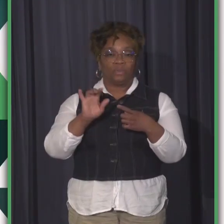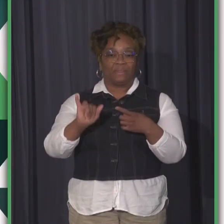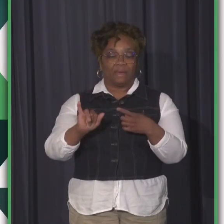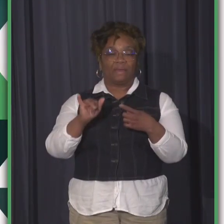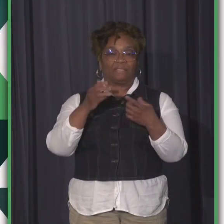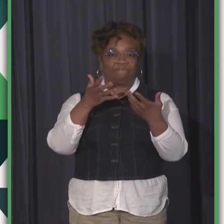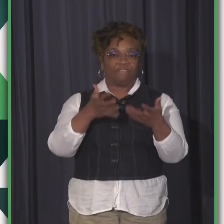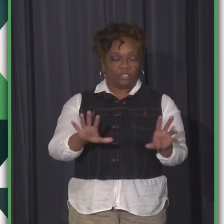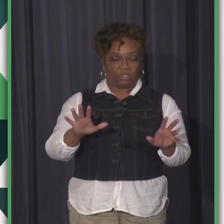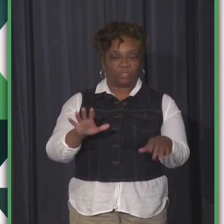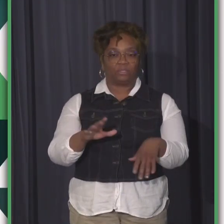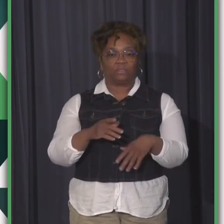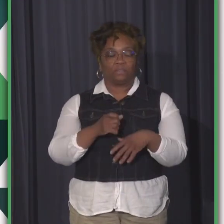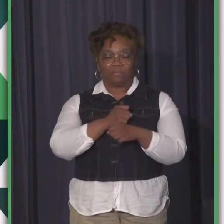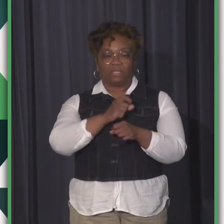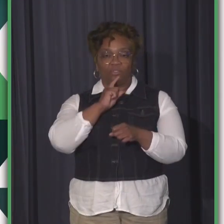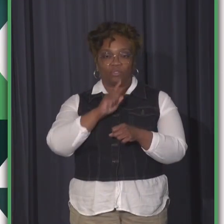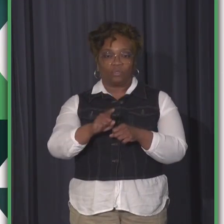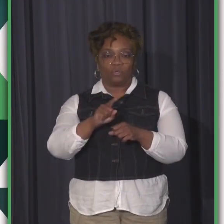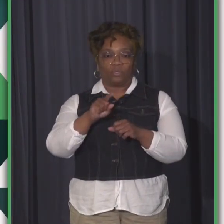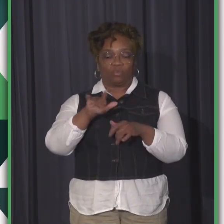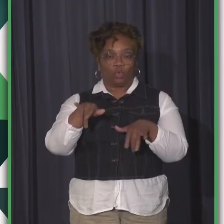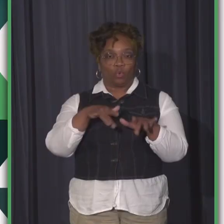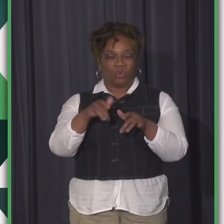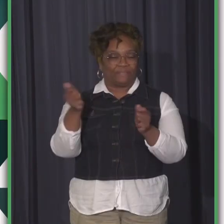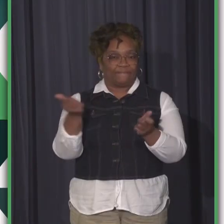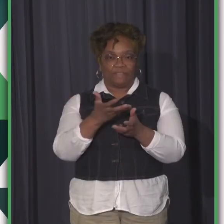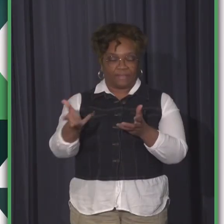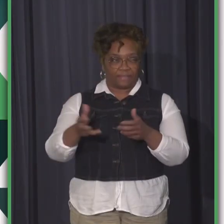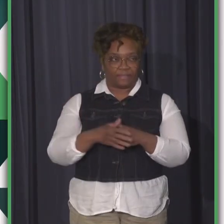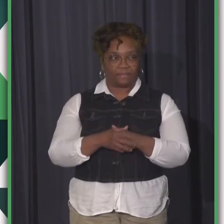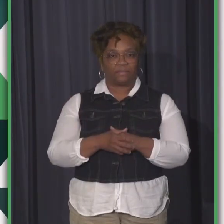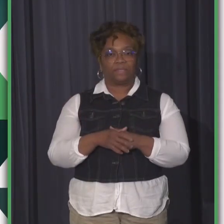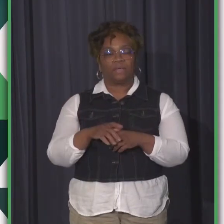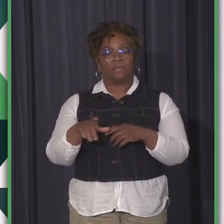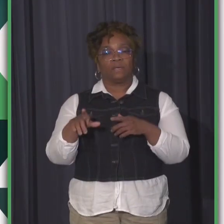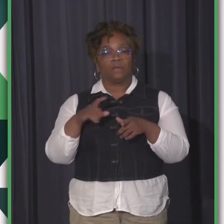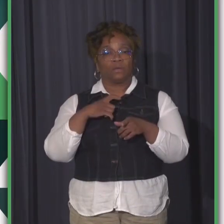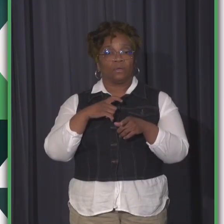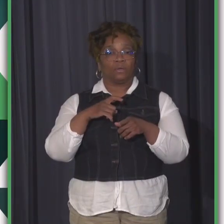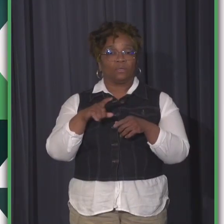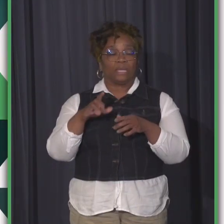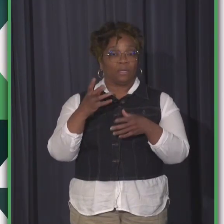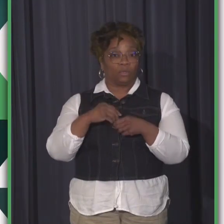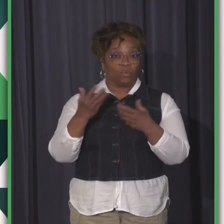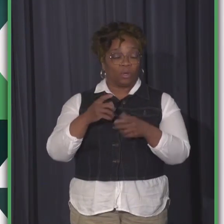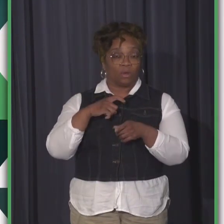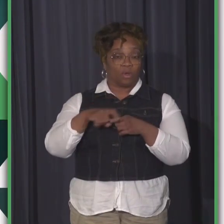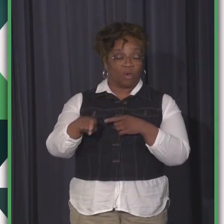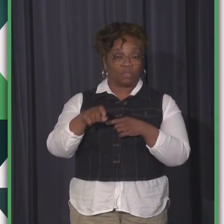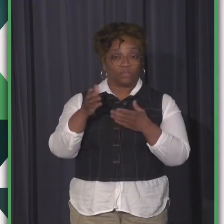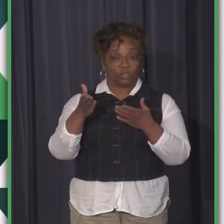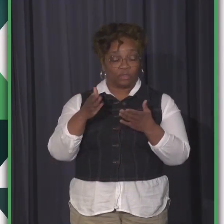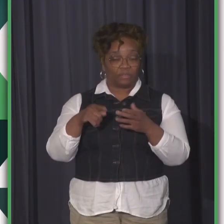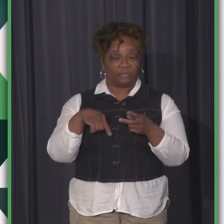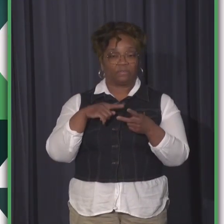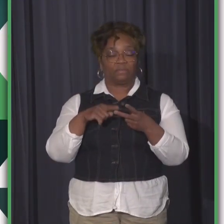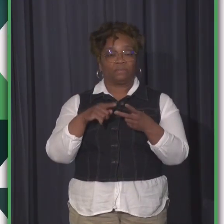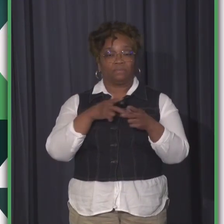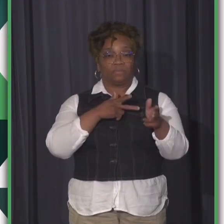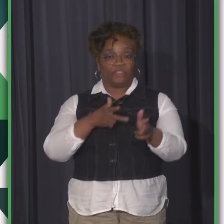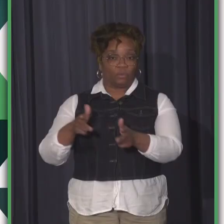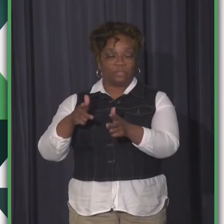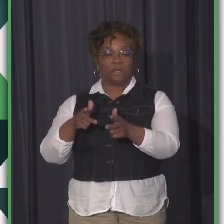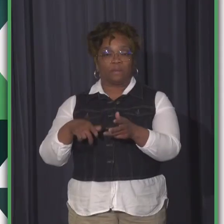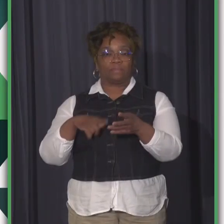integrity of the recording. This includes calls for service, vehicle stops, and citizen